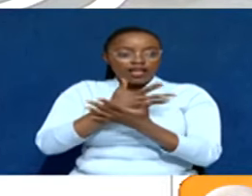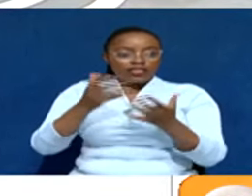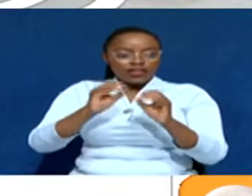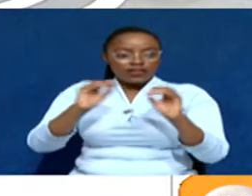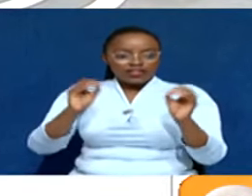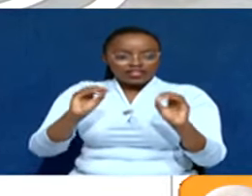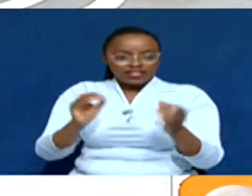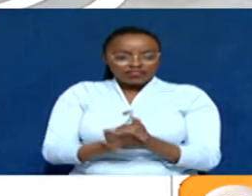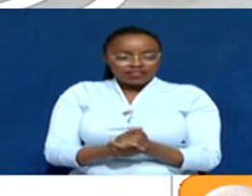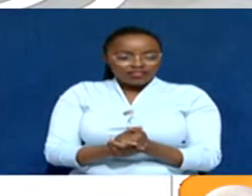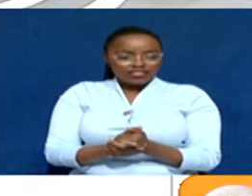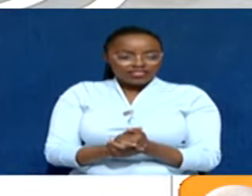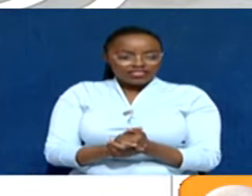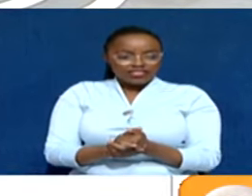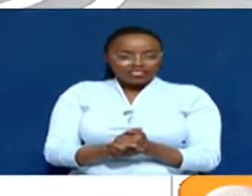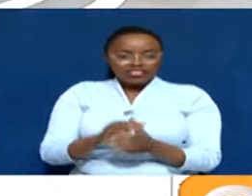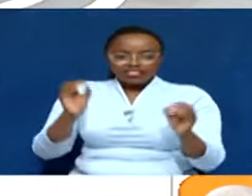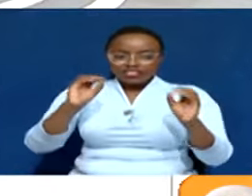My mom. Sai sede.